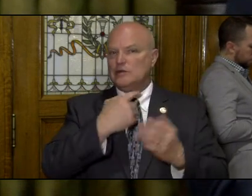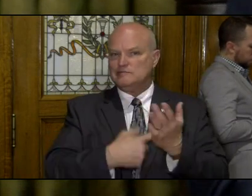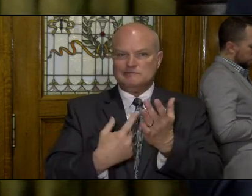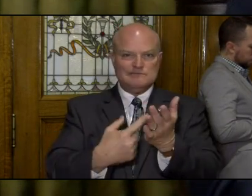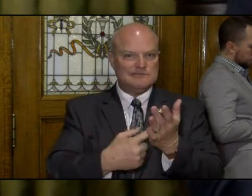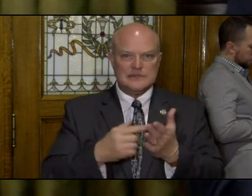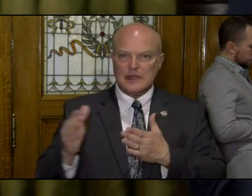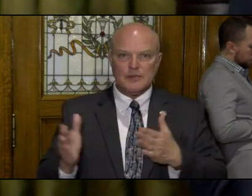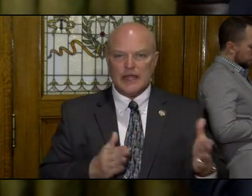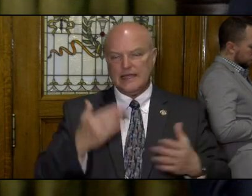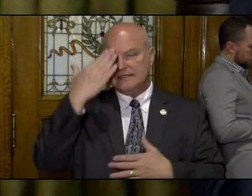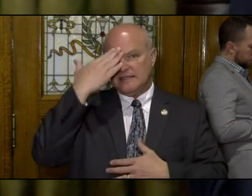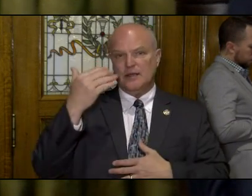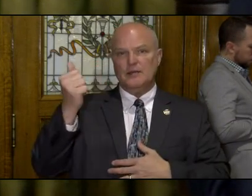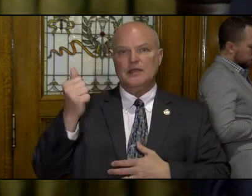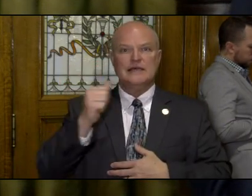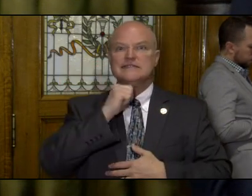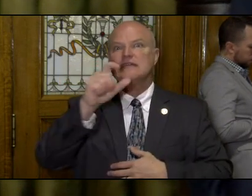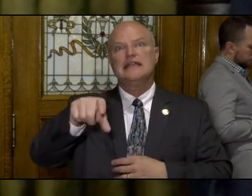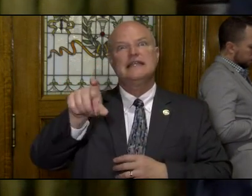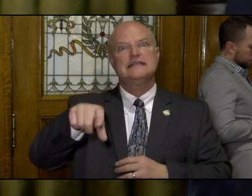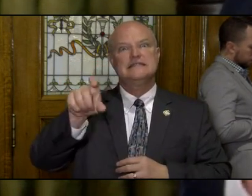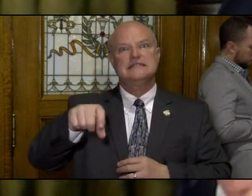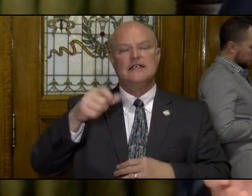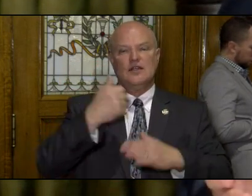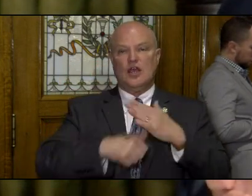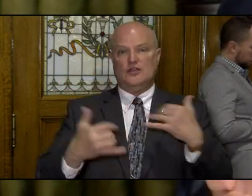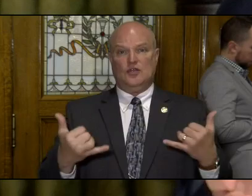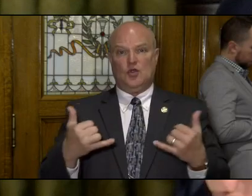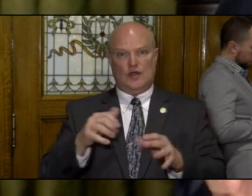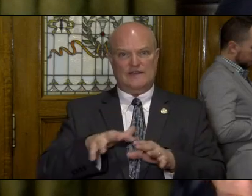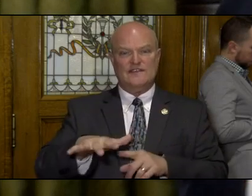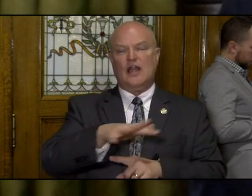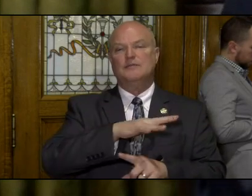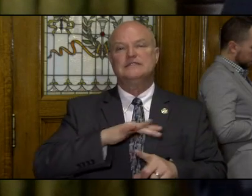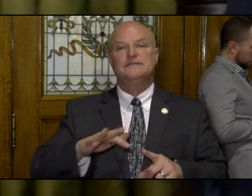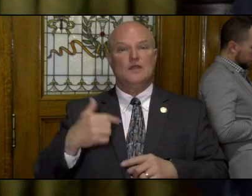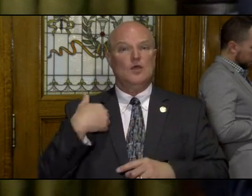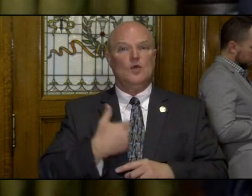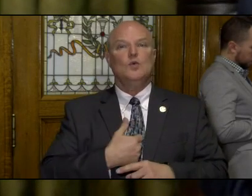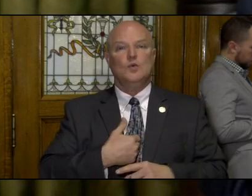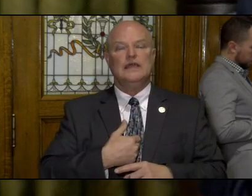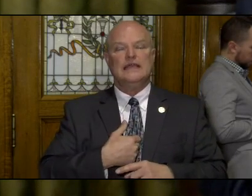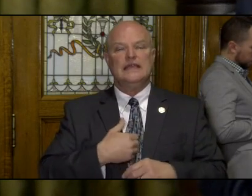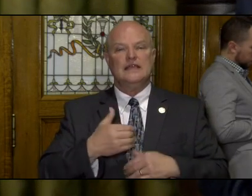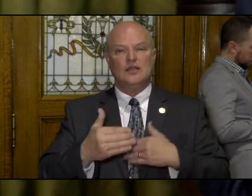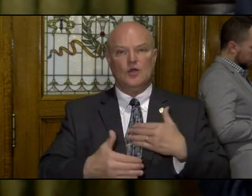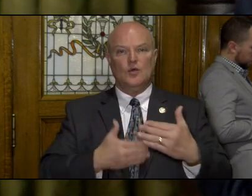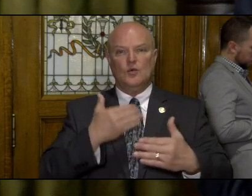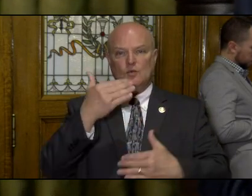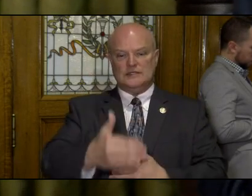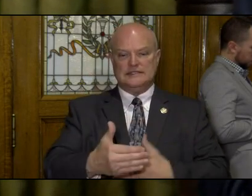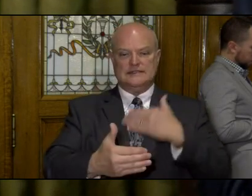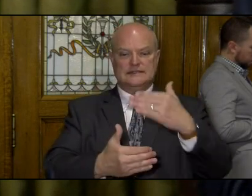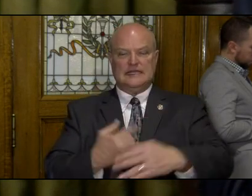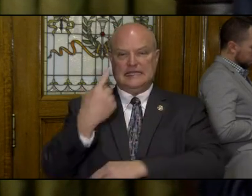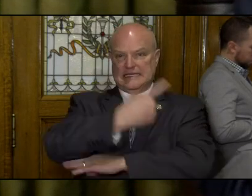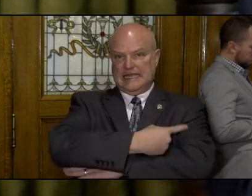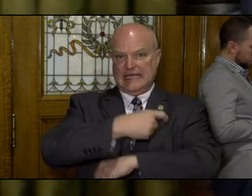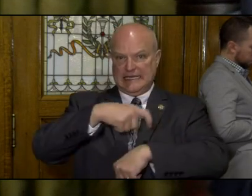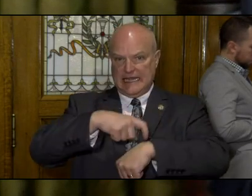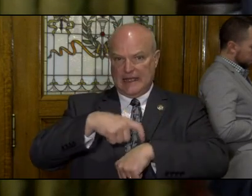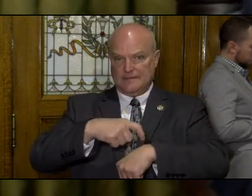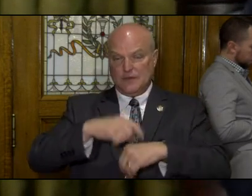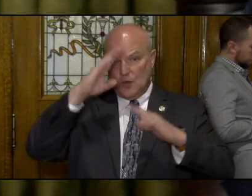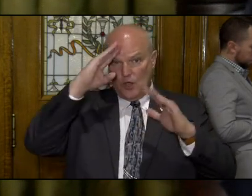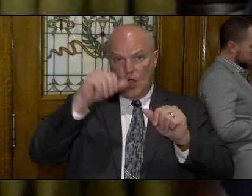discuss all the plans because it's not necessary under the current environment. We take this a day at a time. We hope that